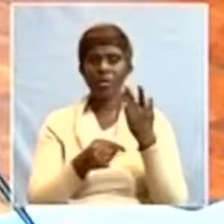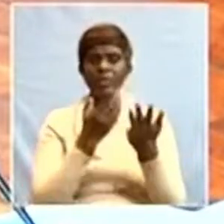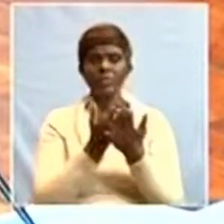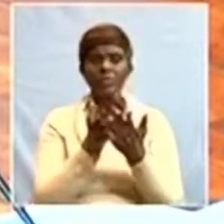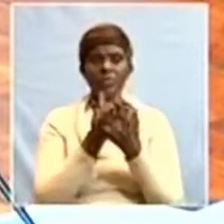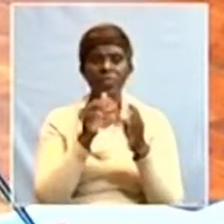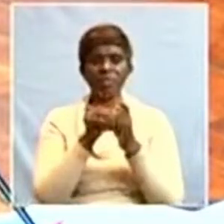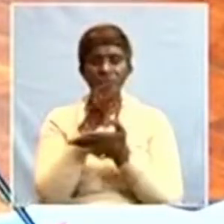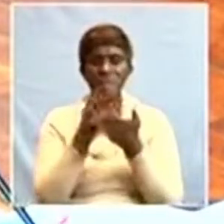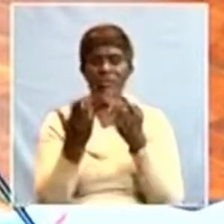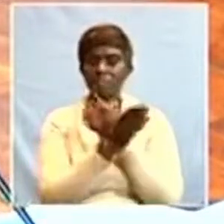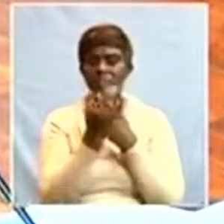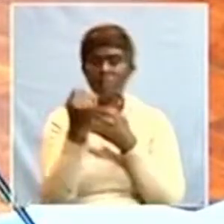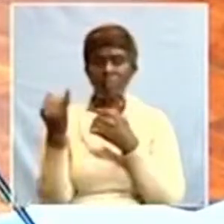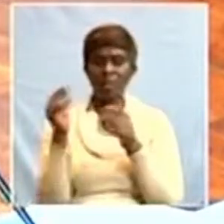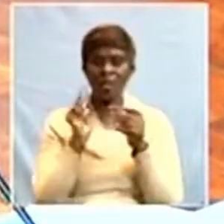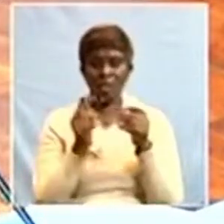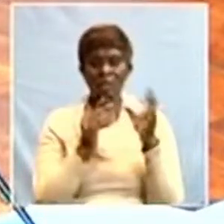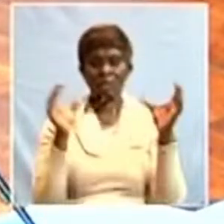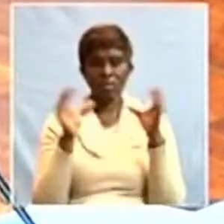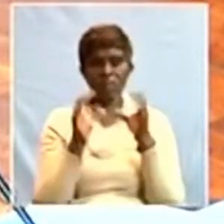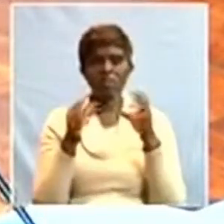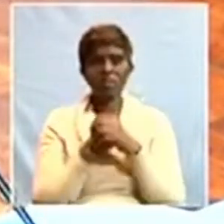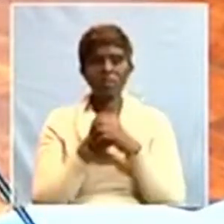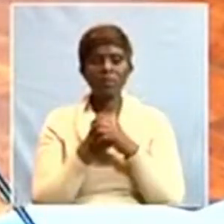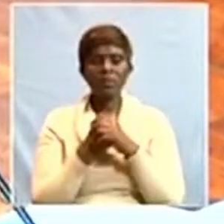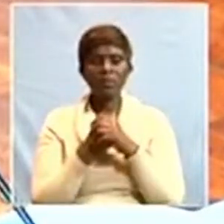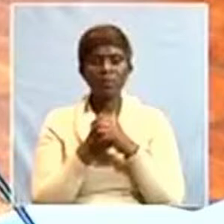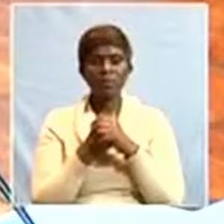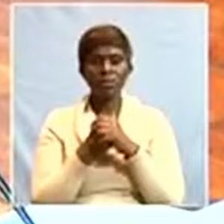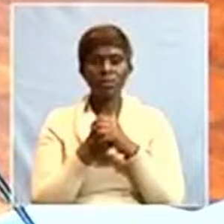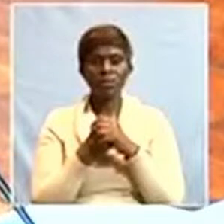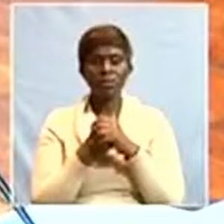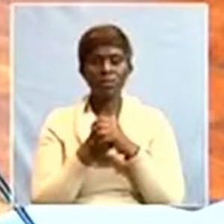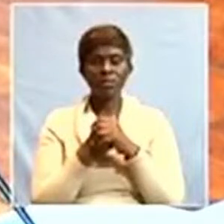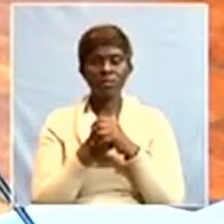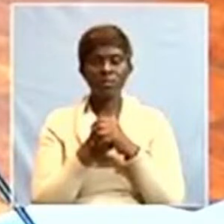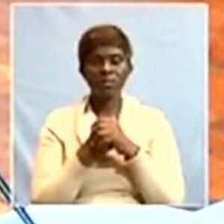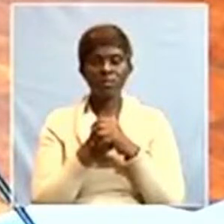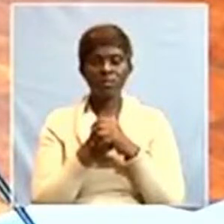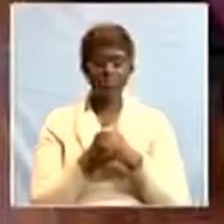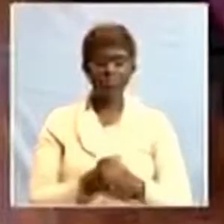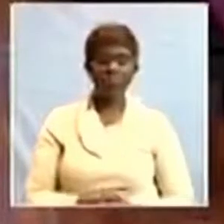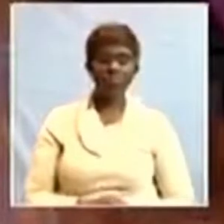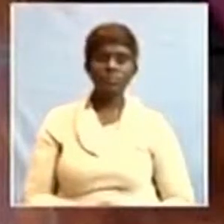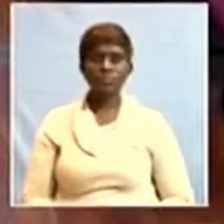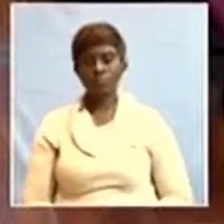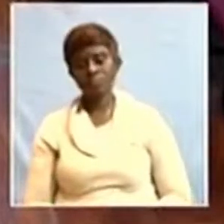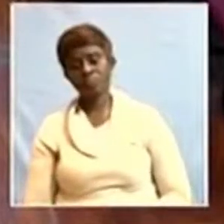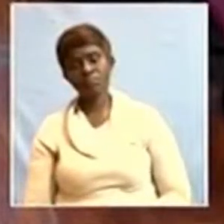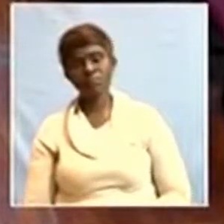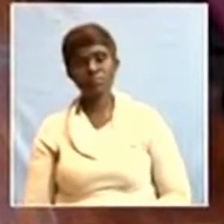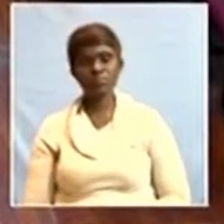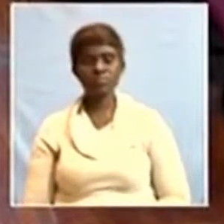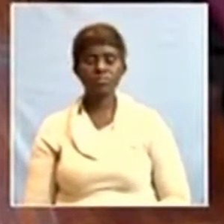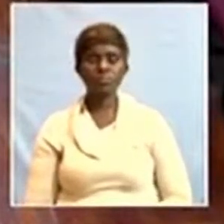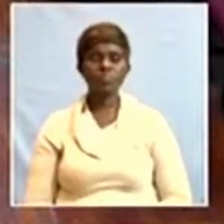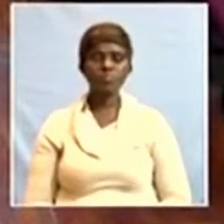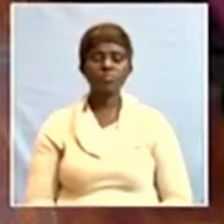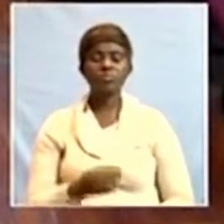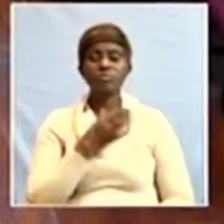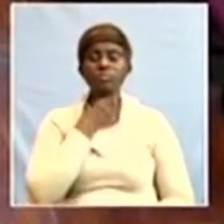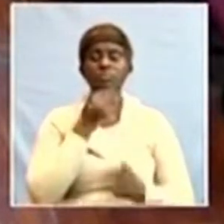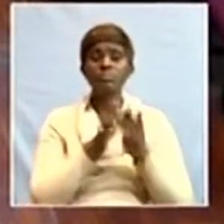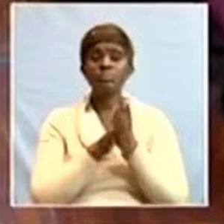on some of these issues as a committee. Honorable Chair, in making progress, Chair, we take interest in the